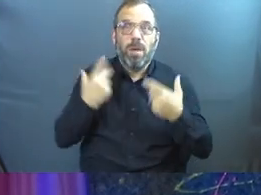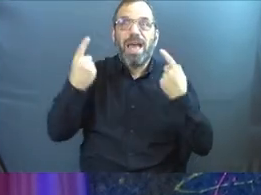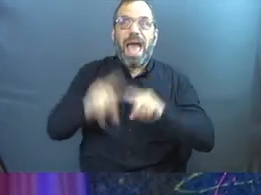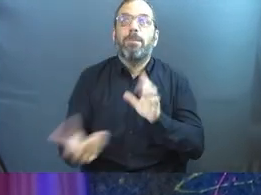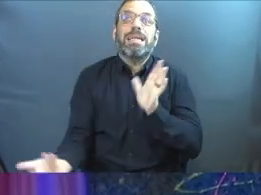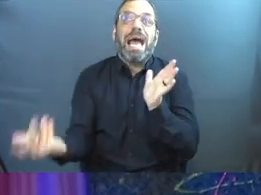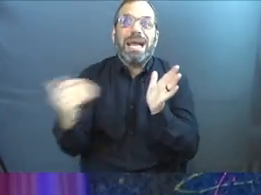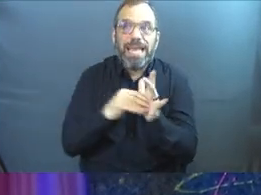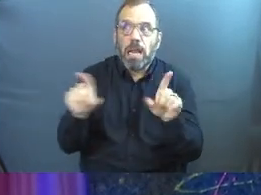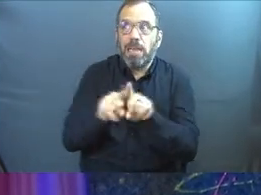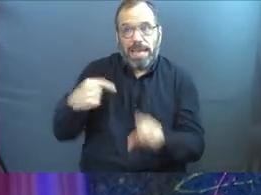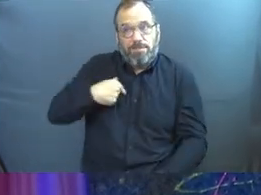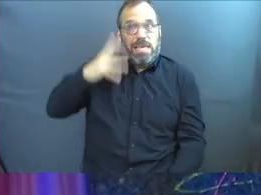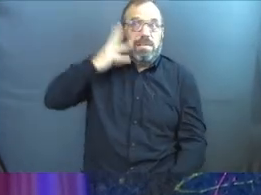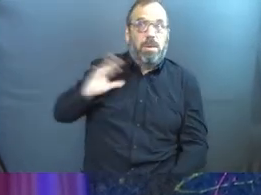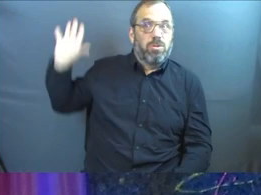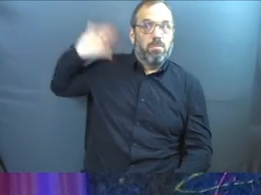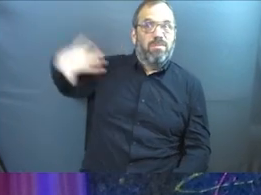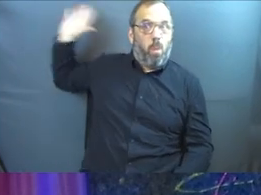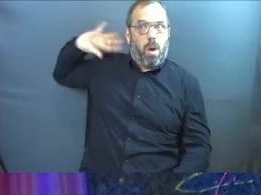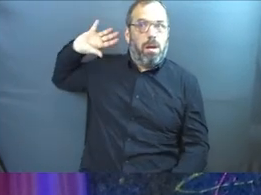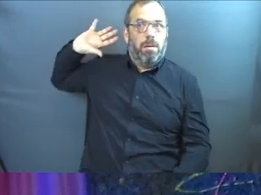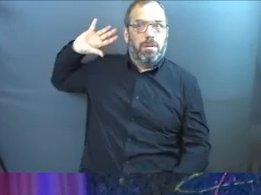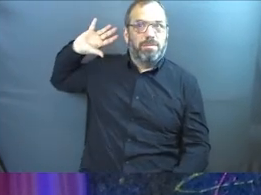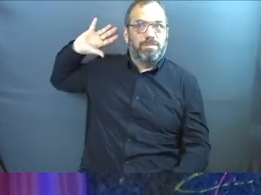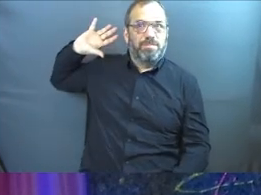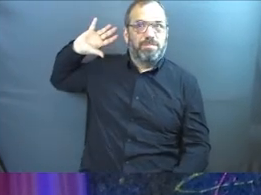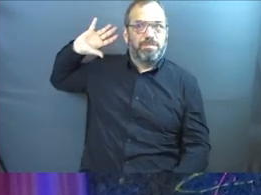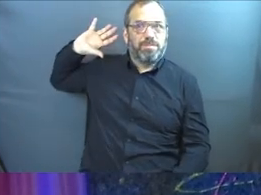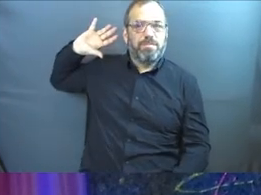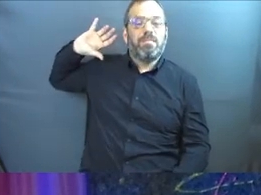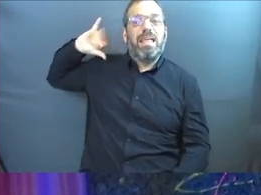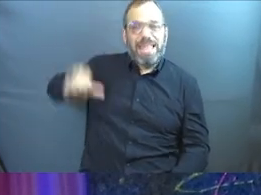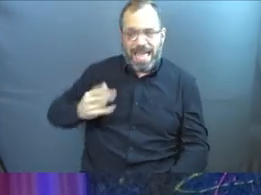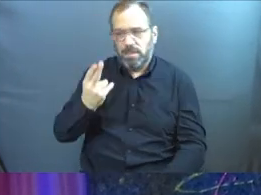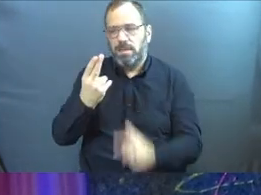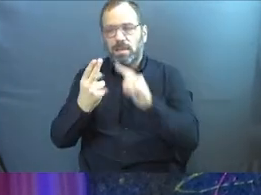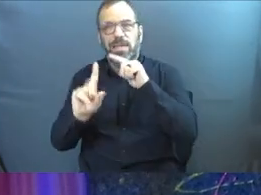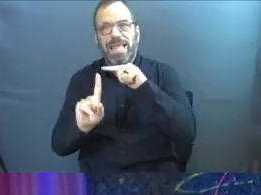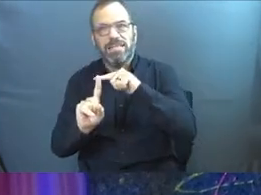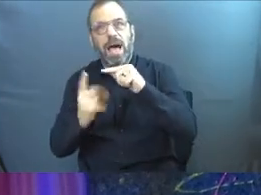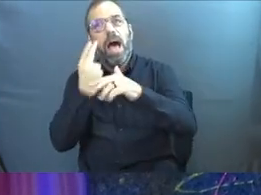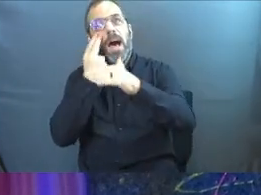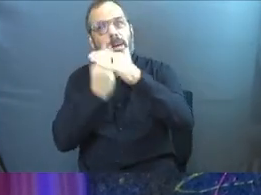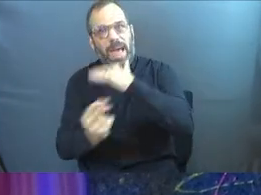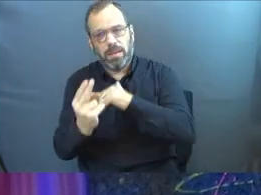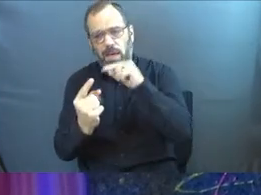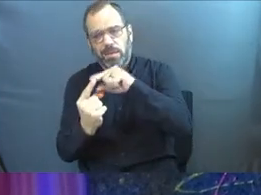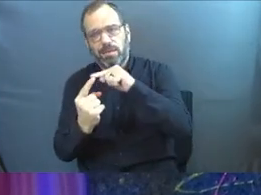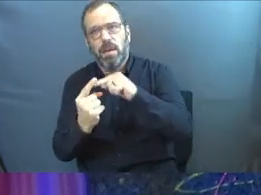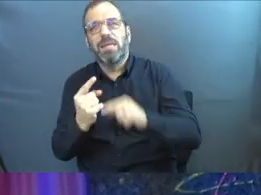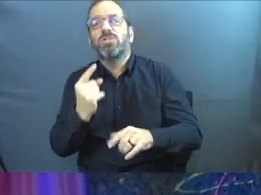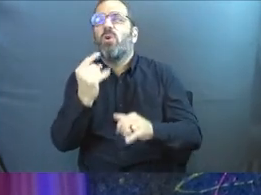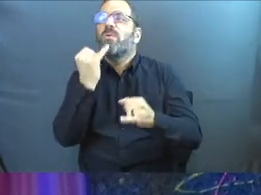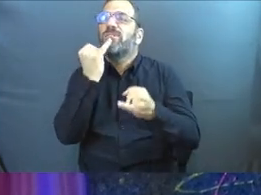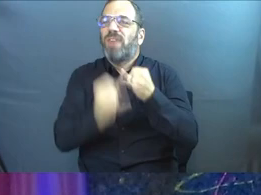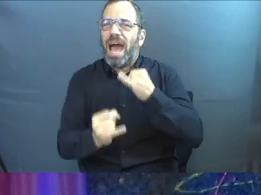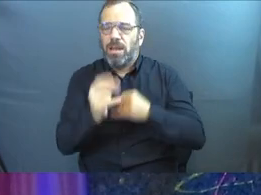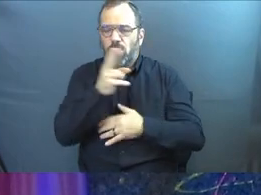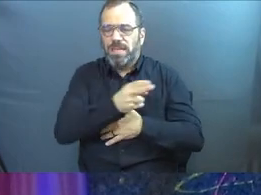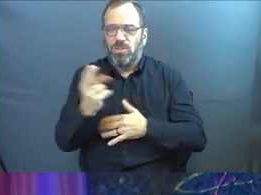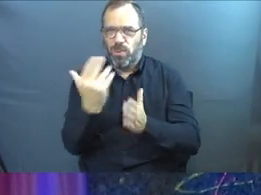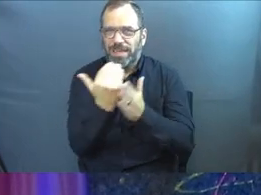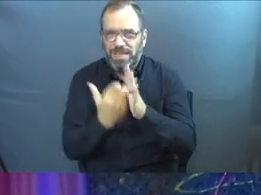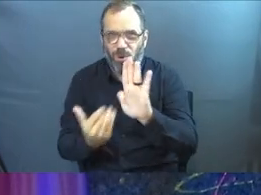to happen again like I experienced it before. And that's Habakkuk. And so one final thing in your